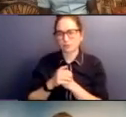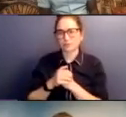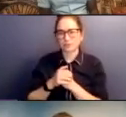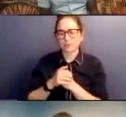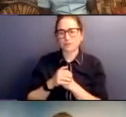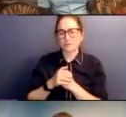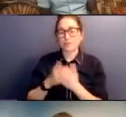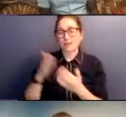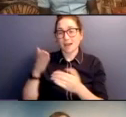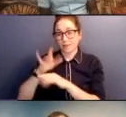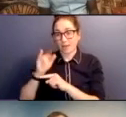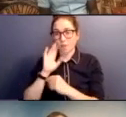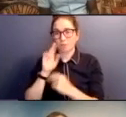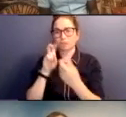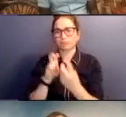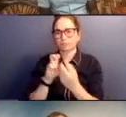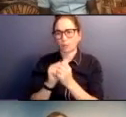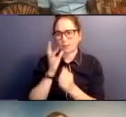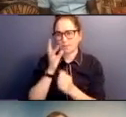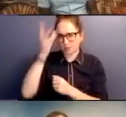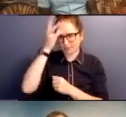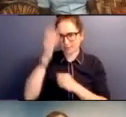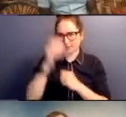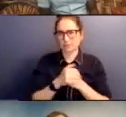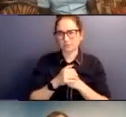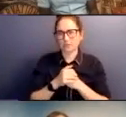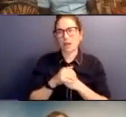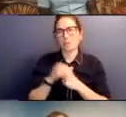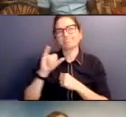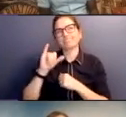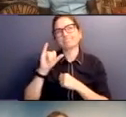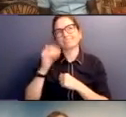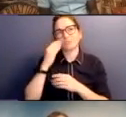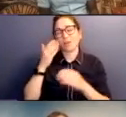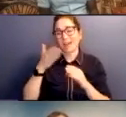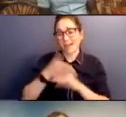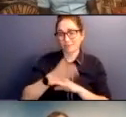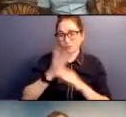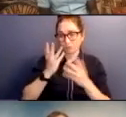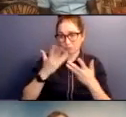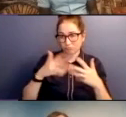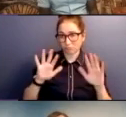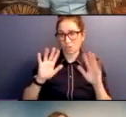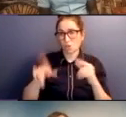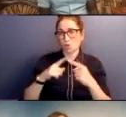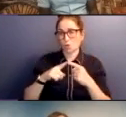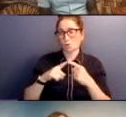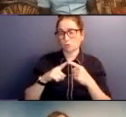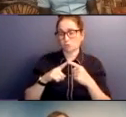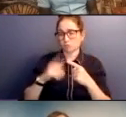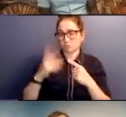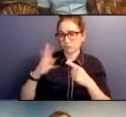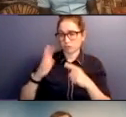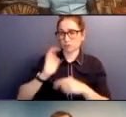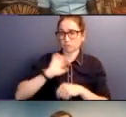Then I would have a sit down with the parents. After all is said and done, once all that has been done and